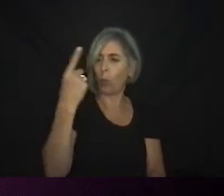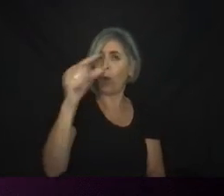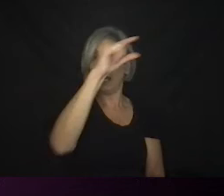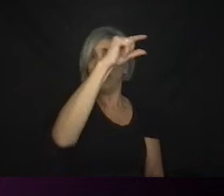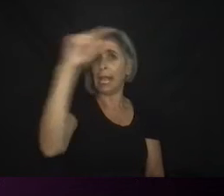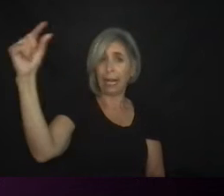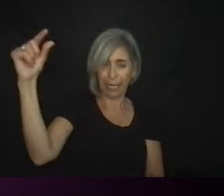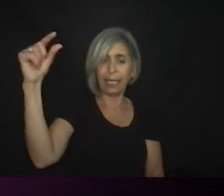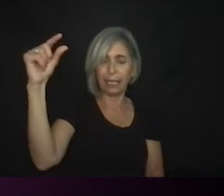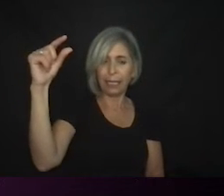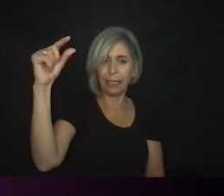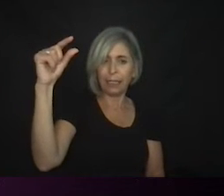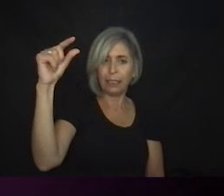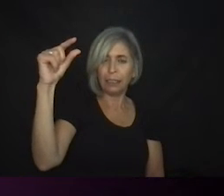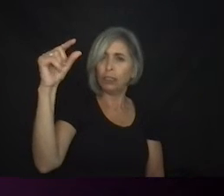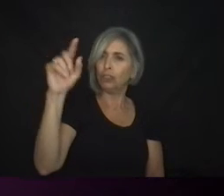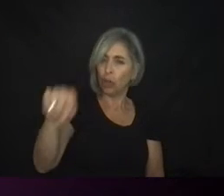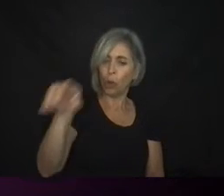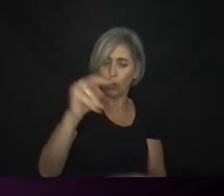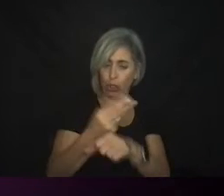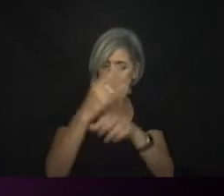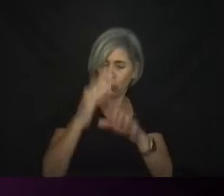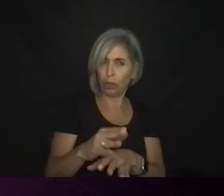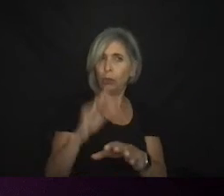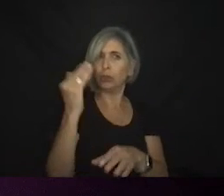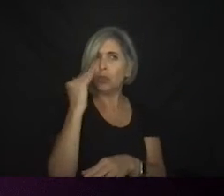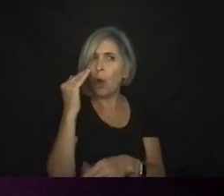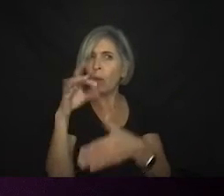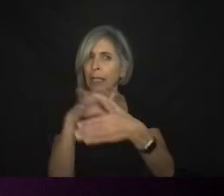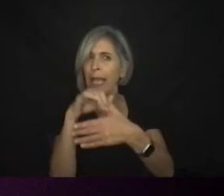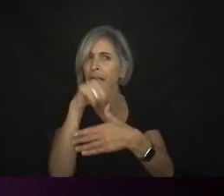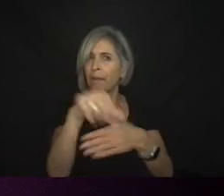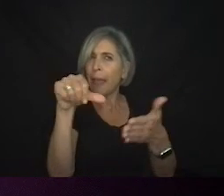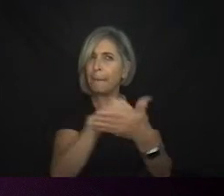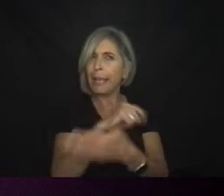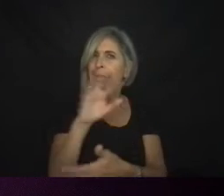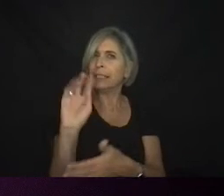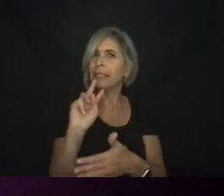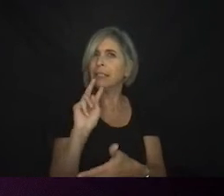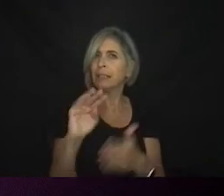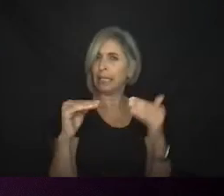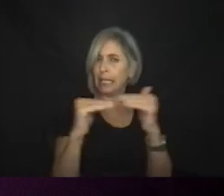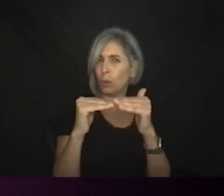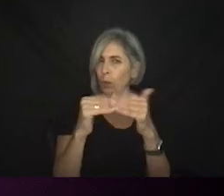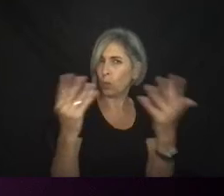to kind of anchor the user to like what the context of that page is.